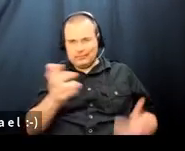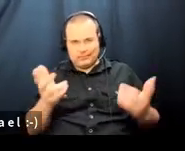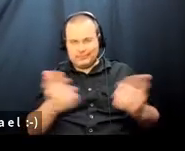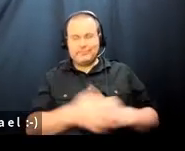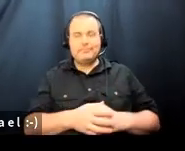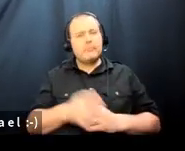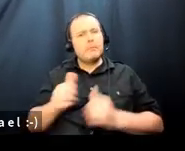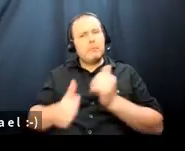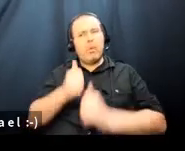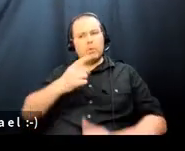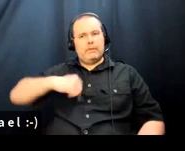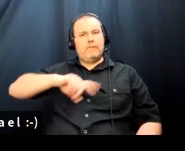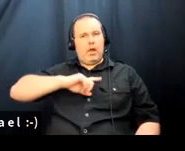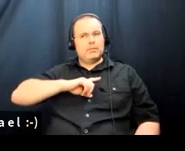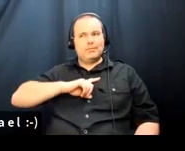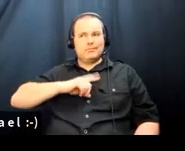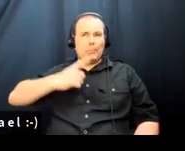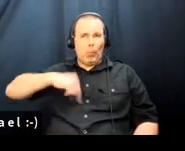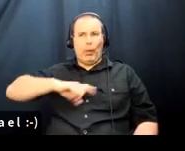most of us were typical.